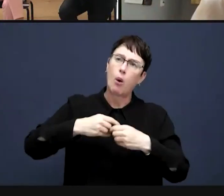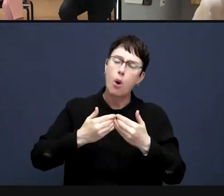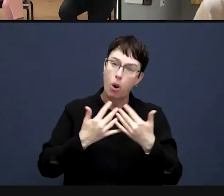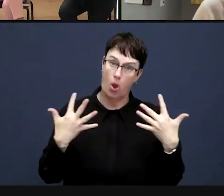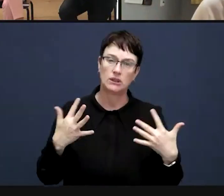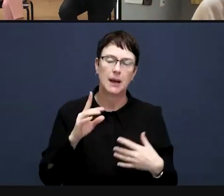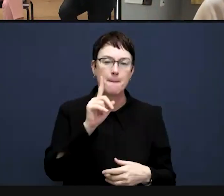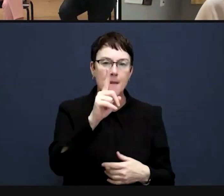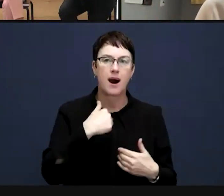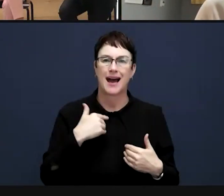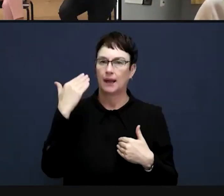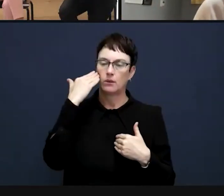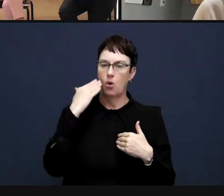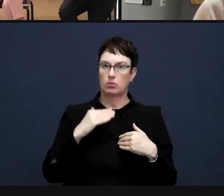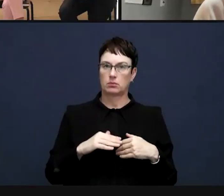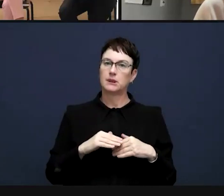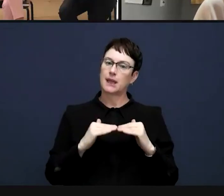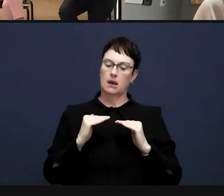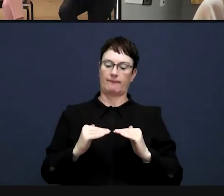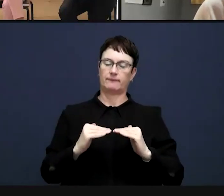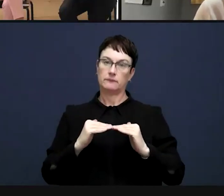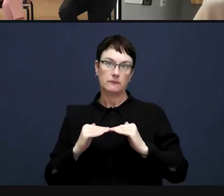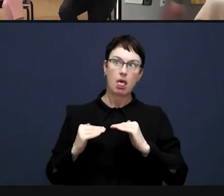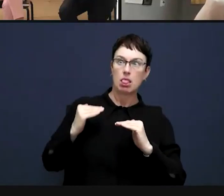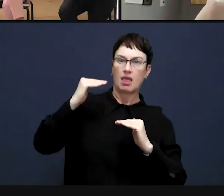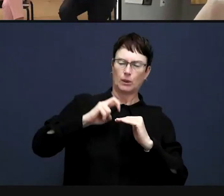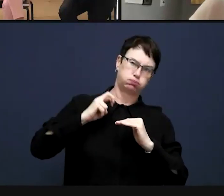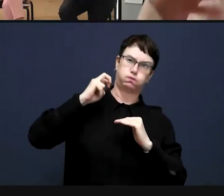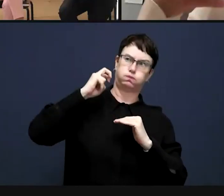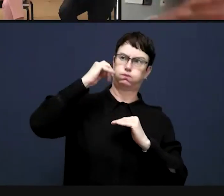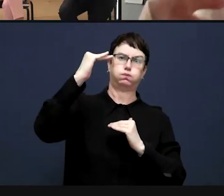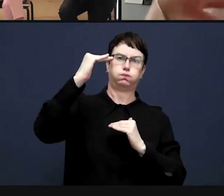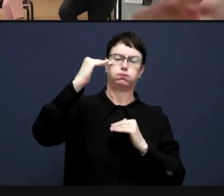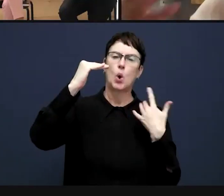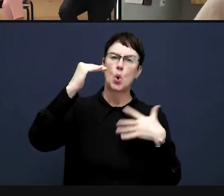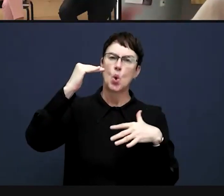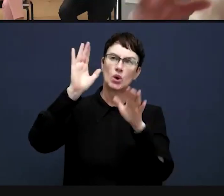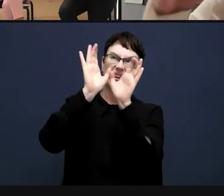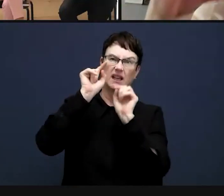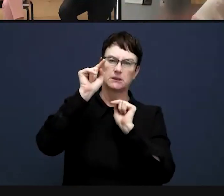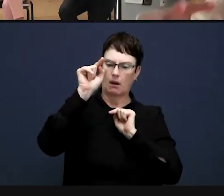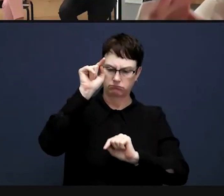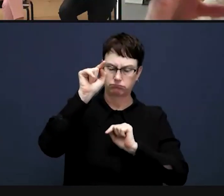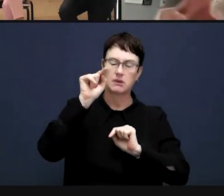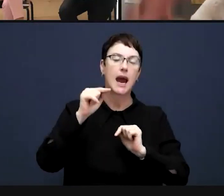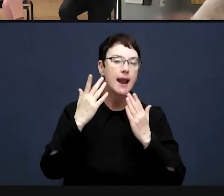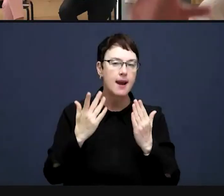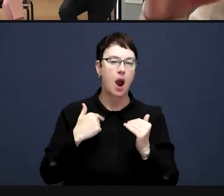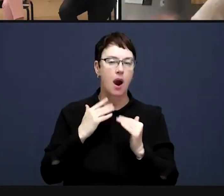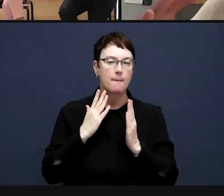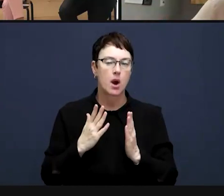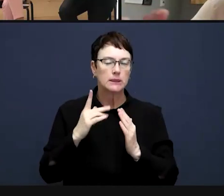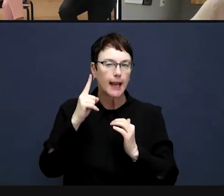between certifications, and we are working with our chapters, trusted chapters, to develop some modules and specific ad